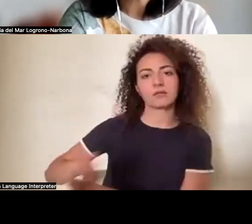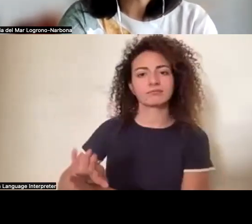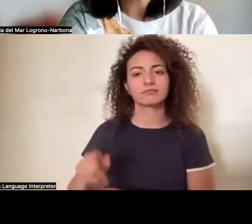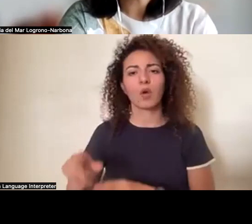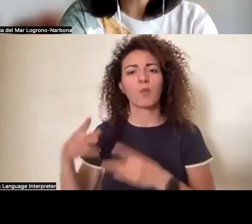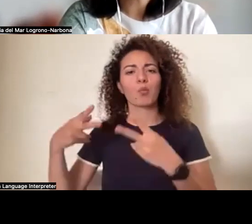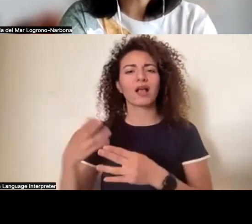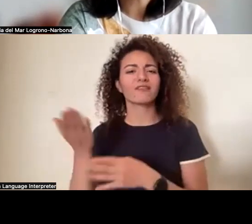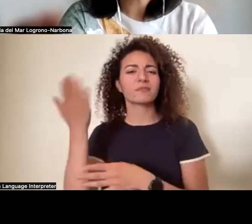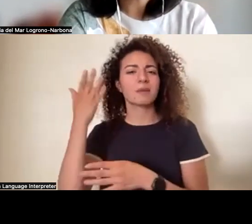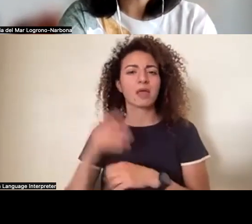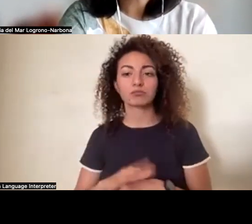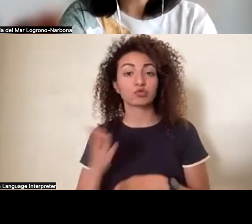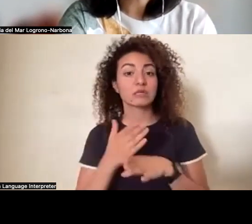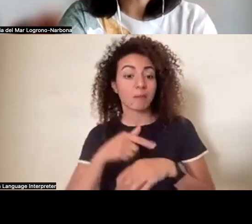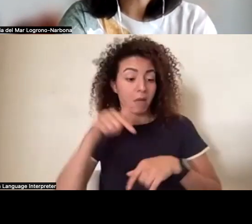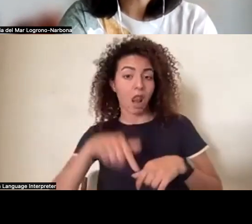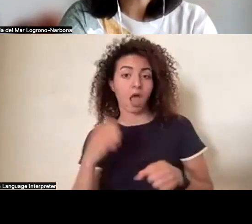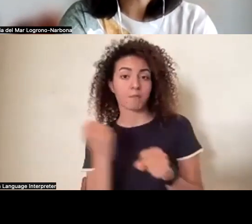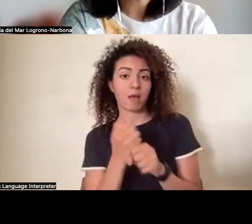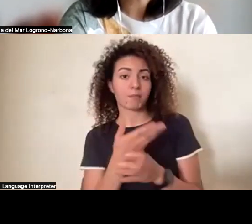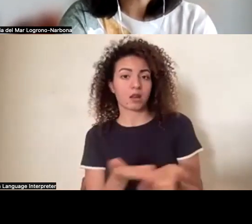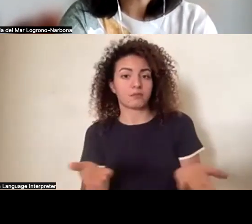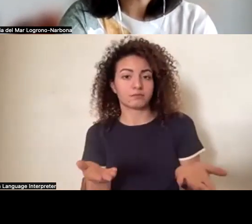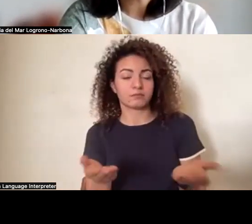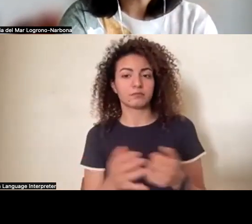frozen. So why is it now that they are